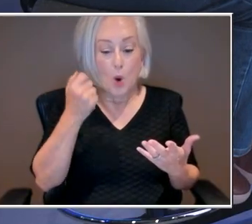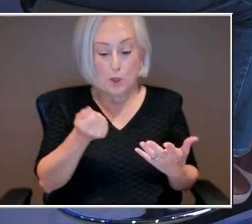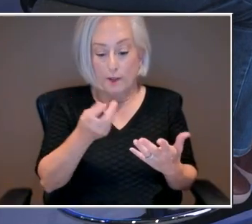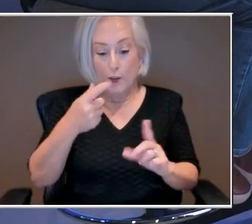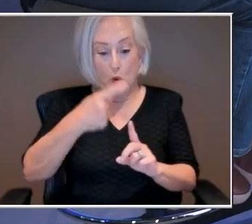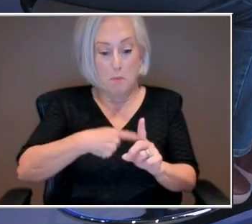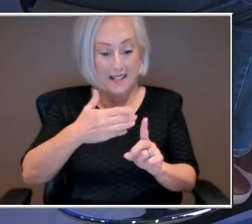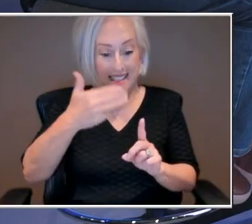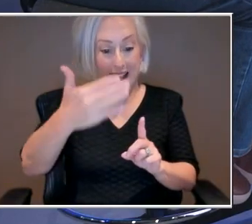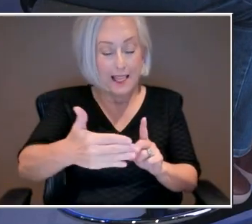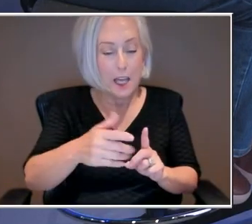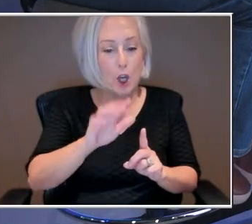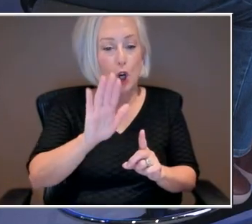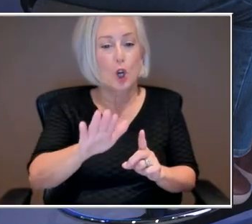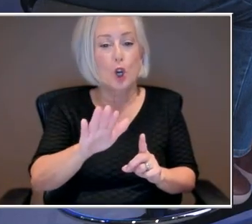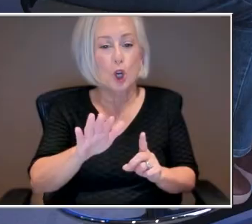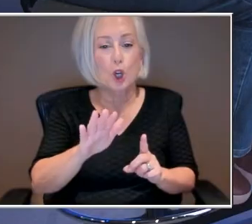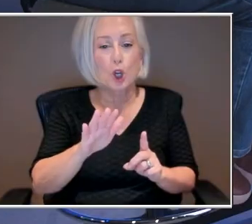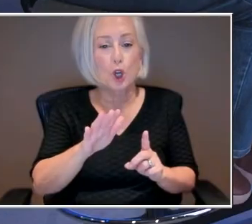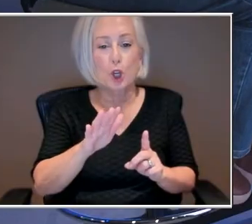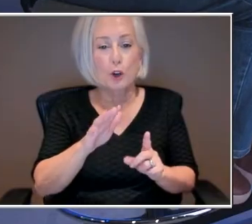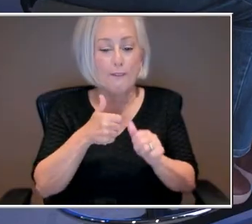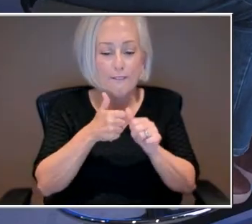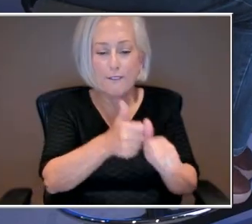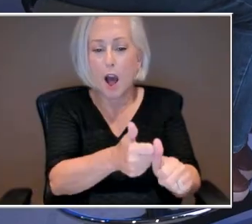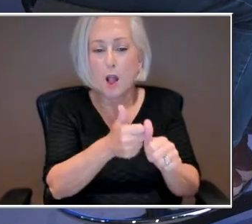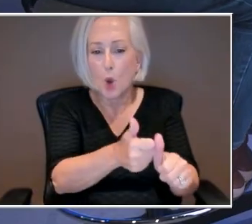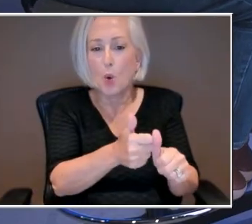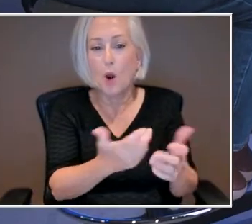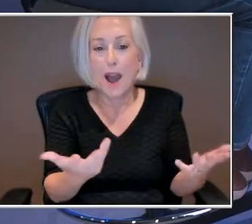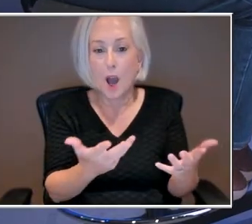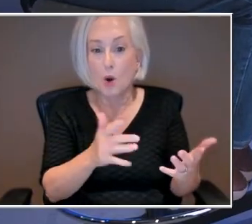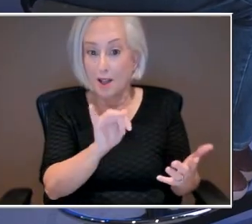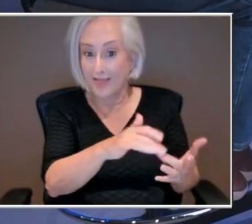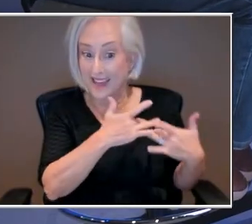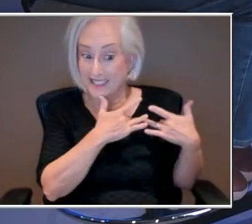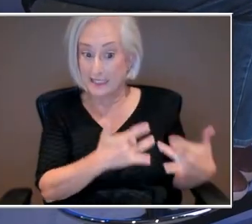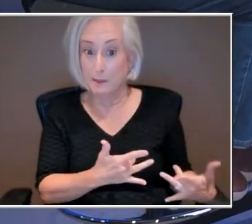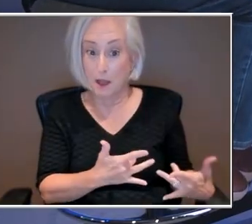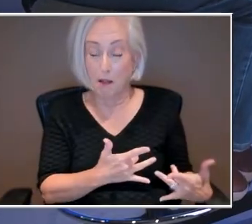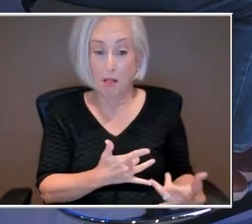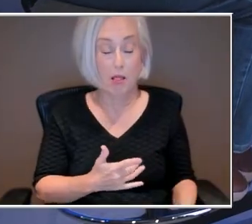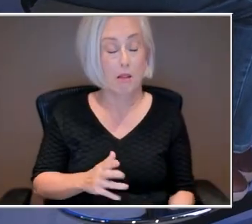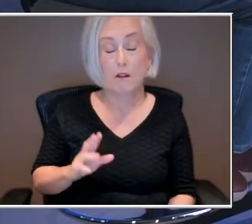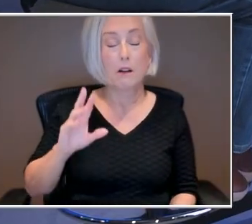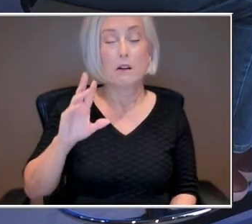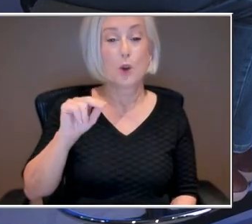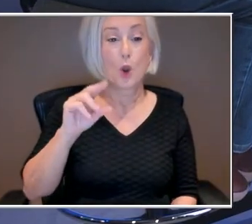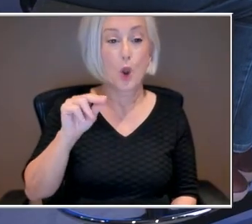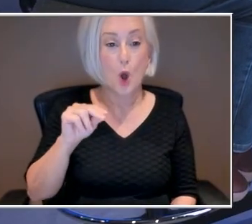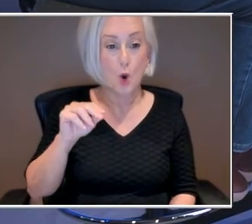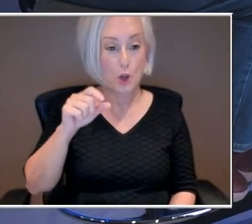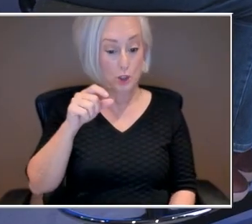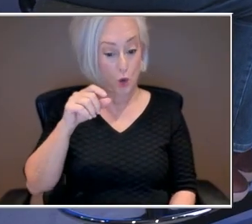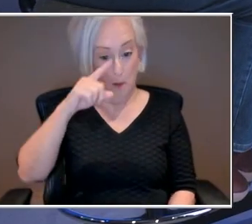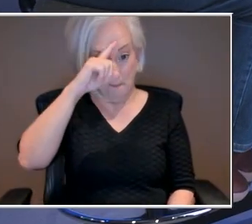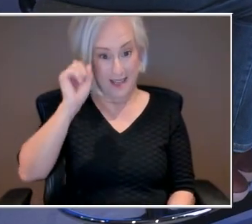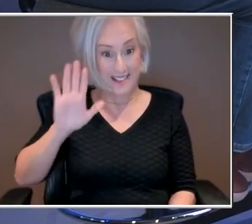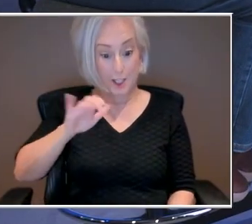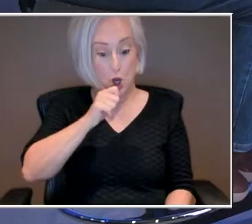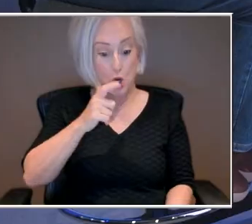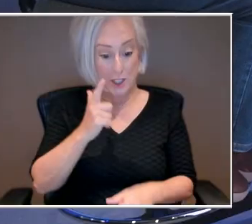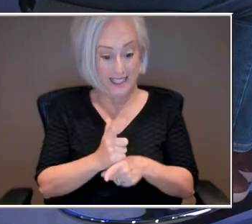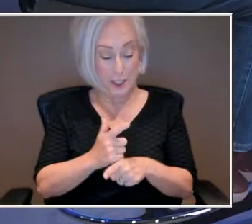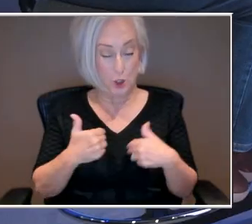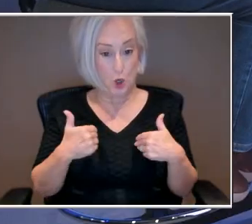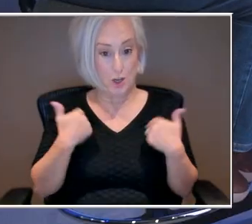pretty typical? I mean, is it No, this is not a typical That's what I'm story. saying, is that, was it because she has a sister who was diagnosed young, or?